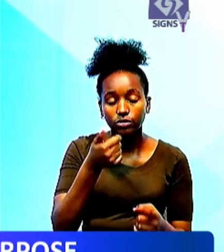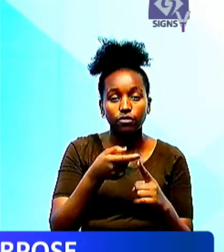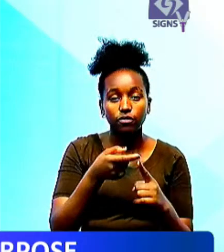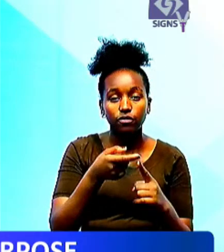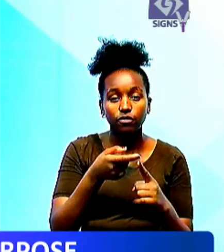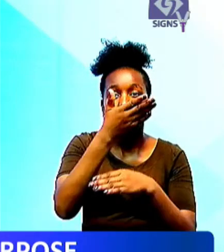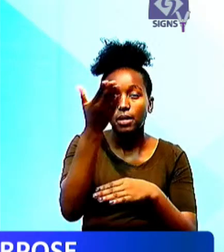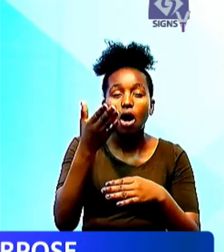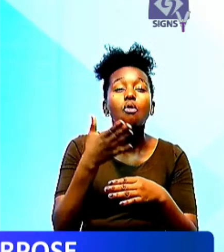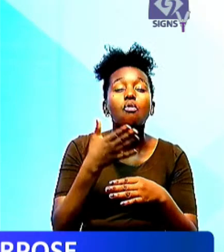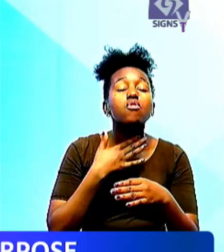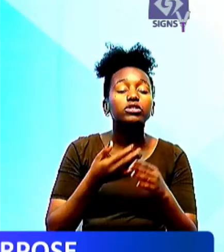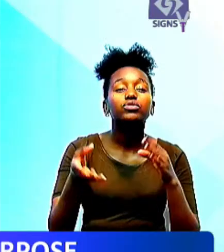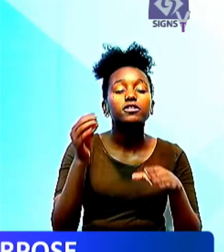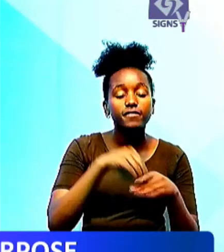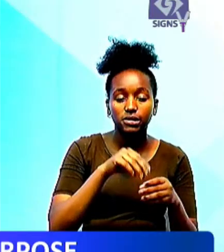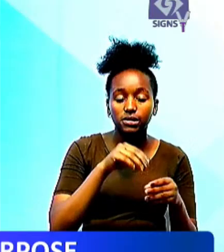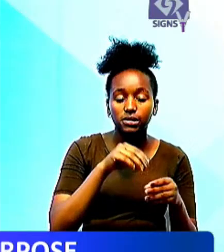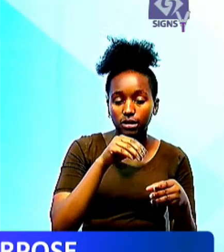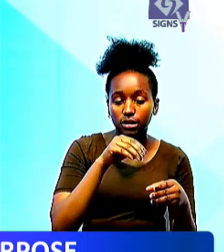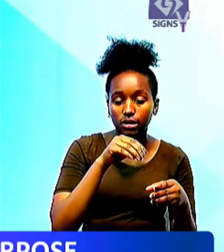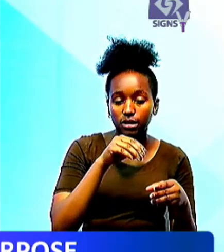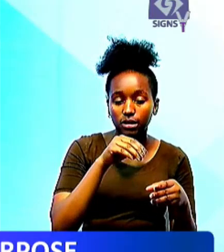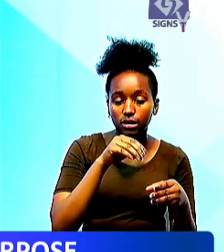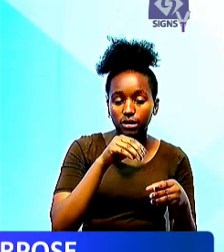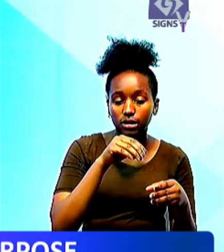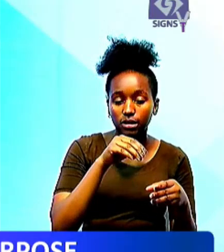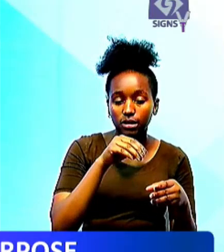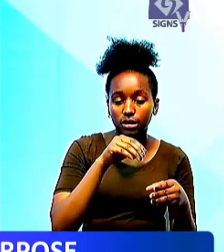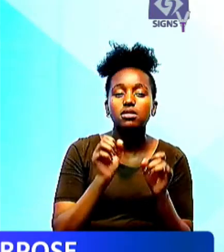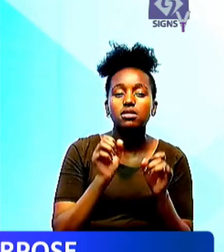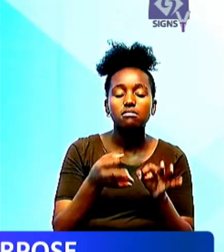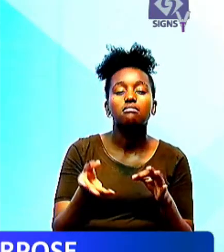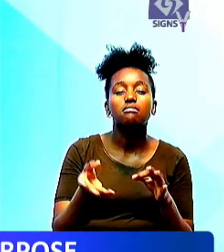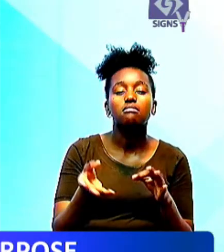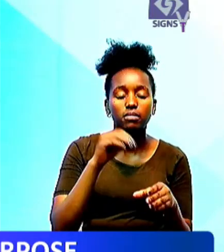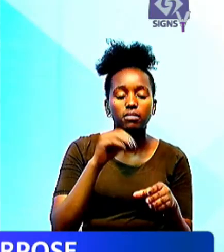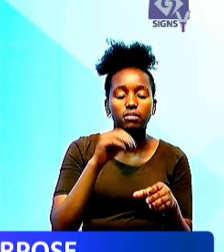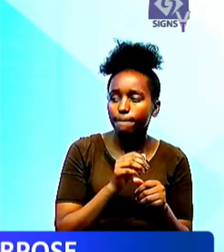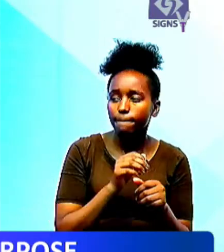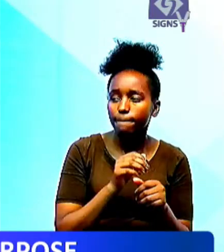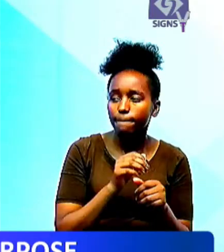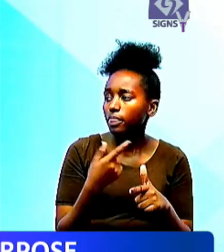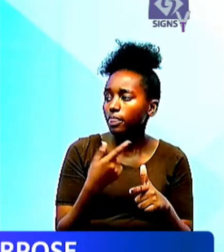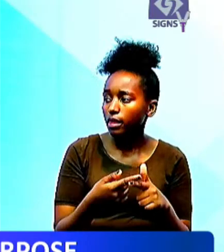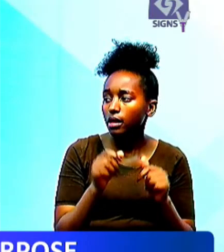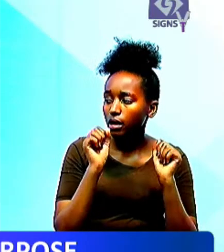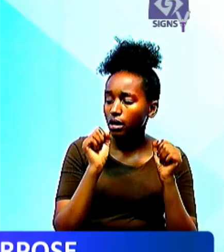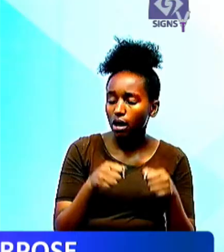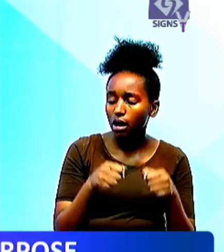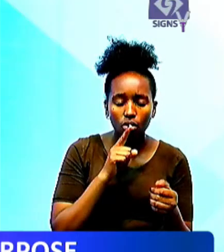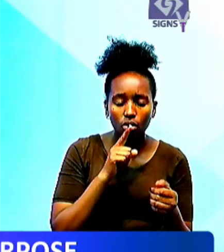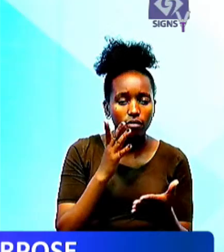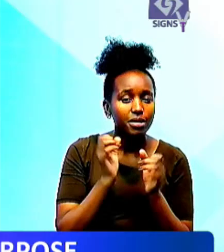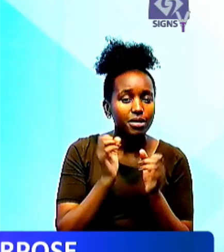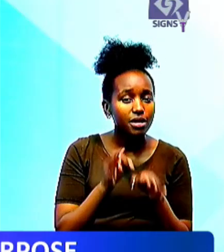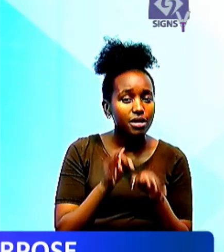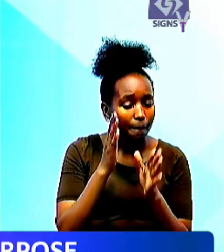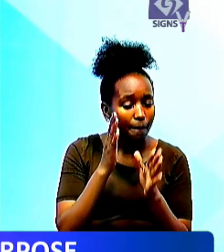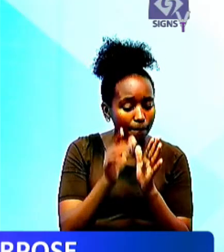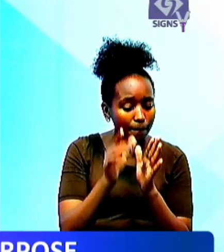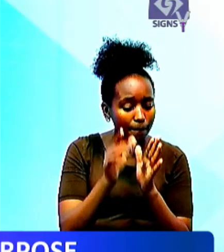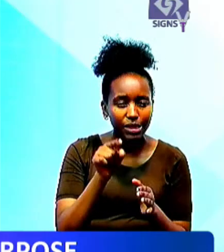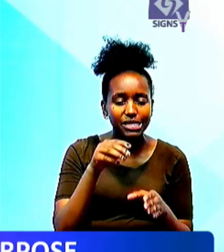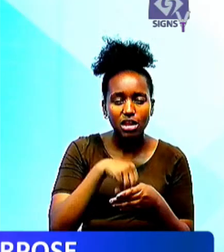We do we have those advanced in the systems and softwares. We're able to search and we're able to see this person was